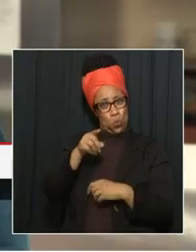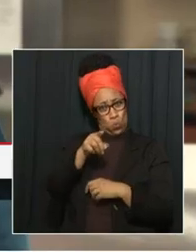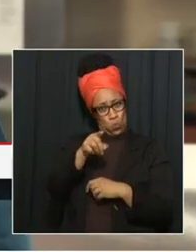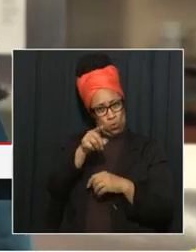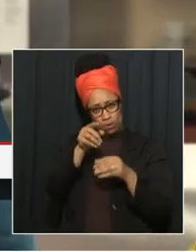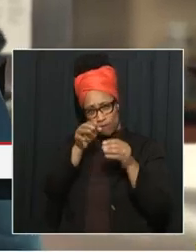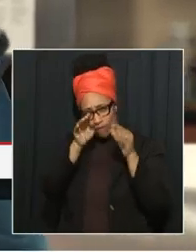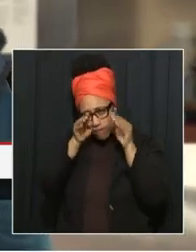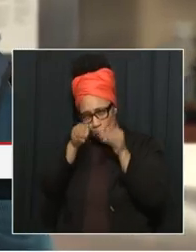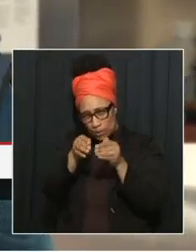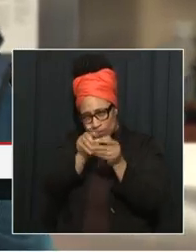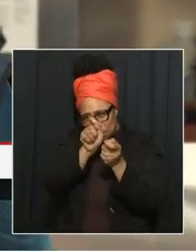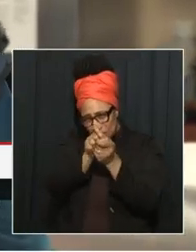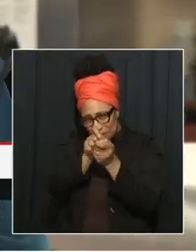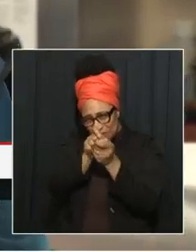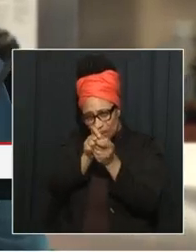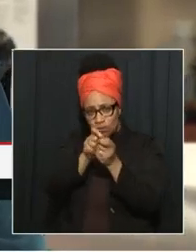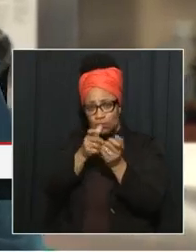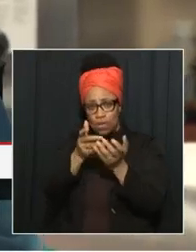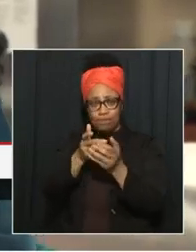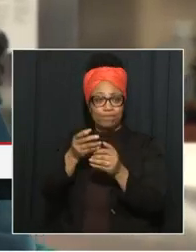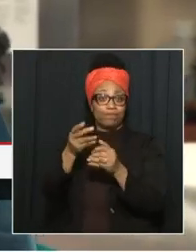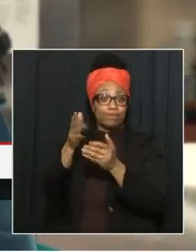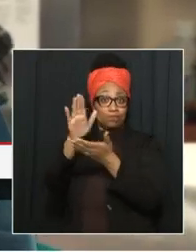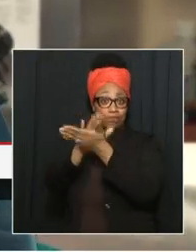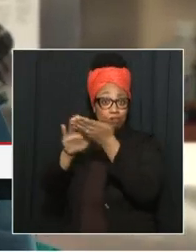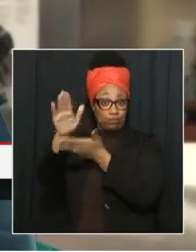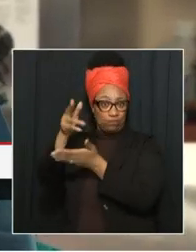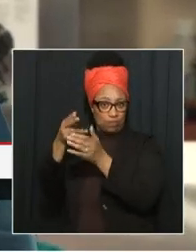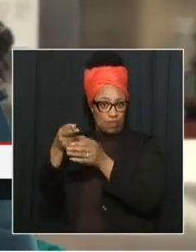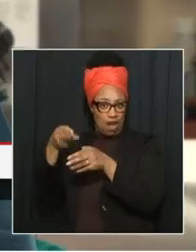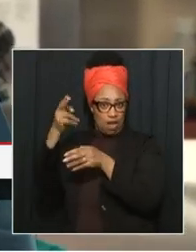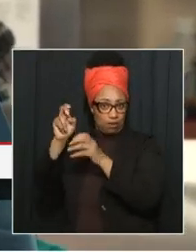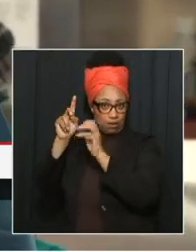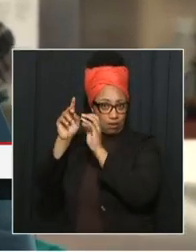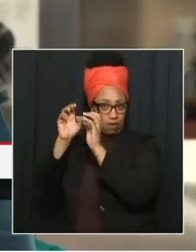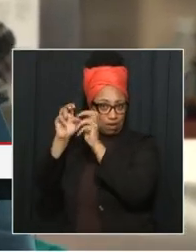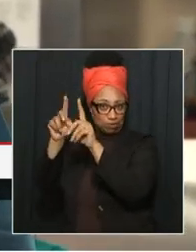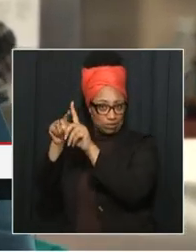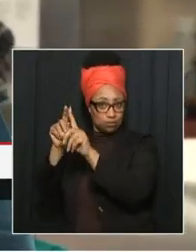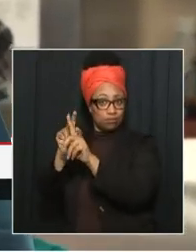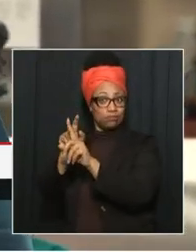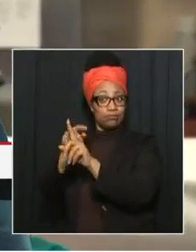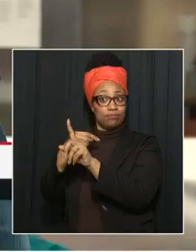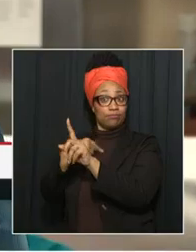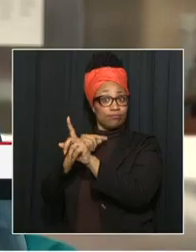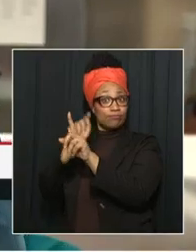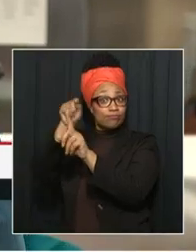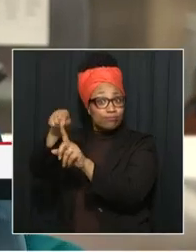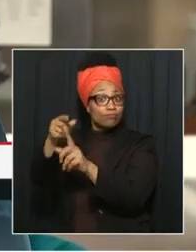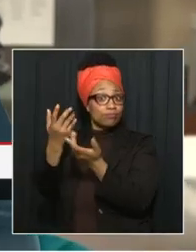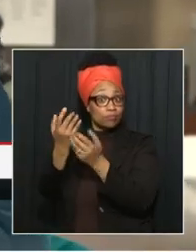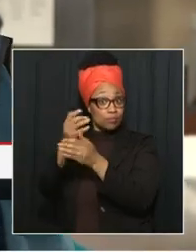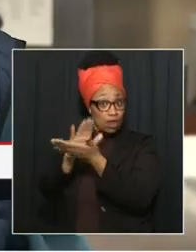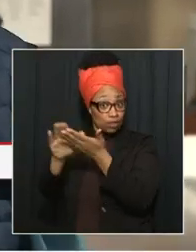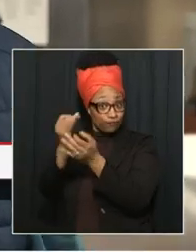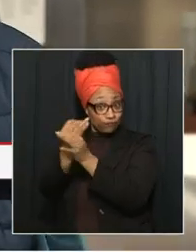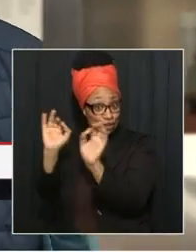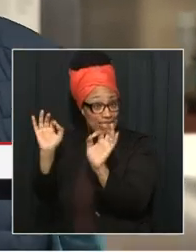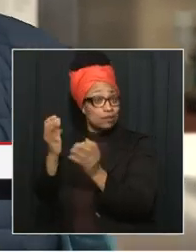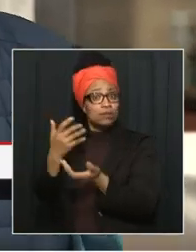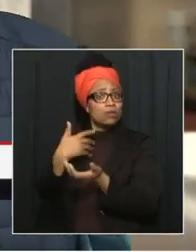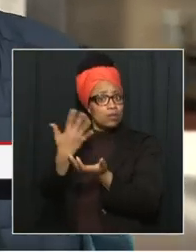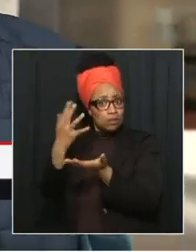some universities and take free classes for education purposes and also